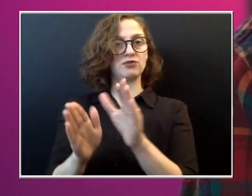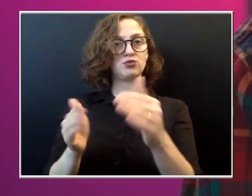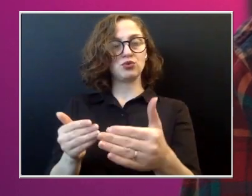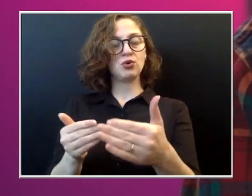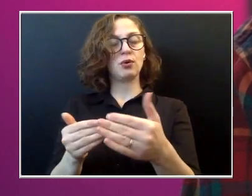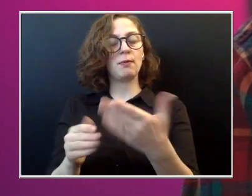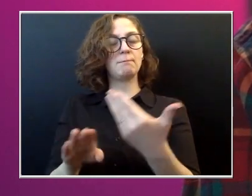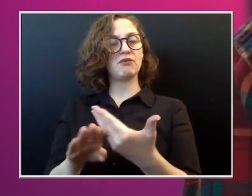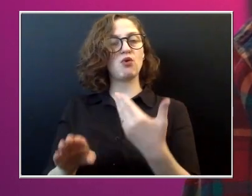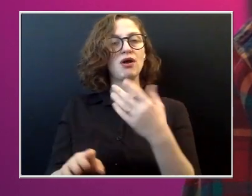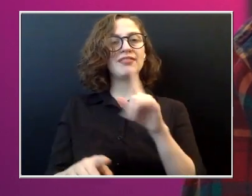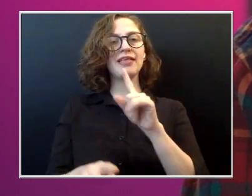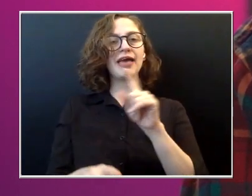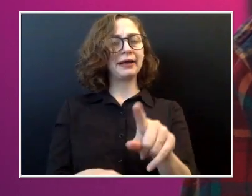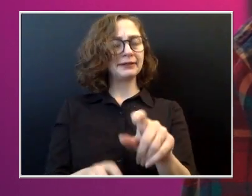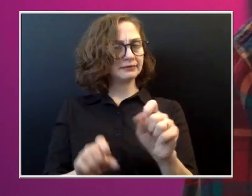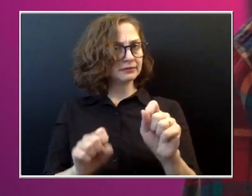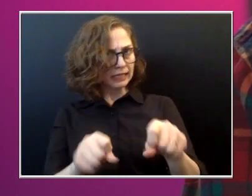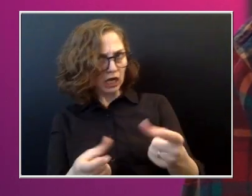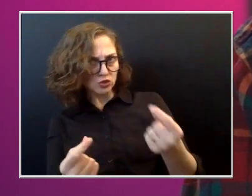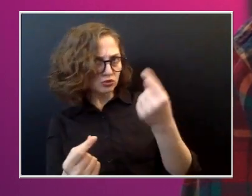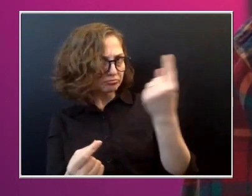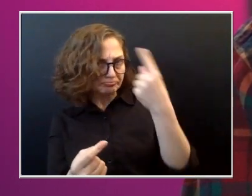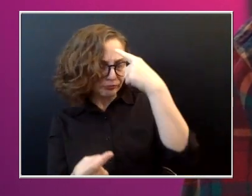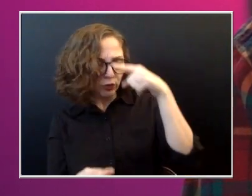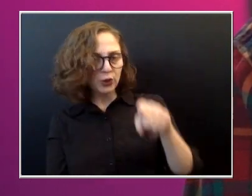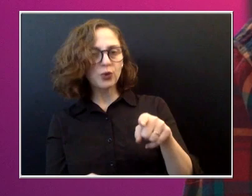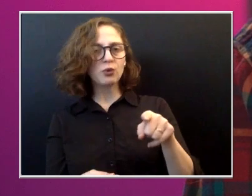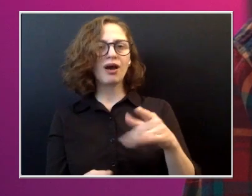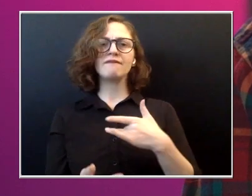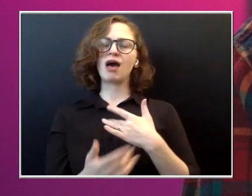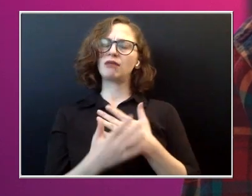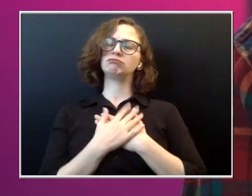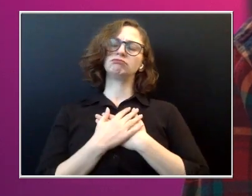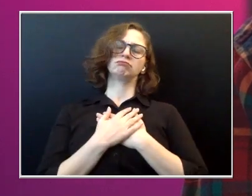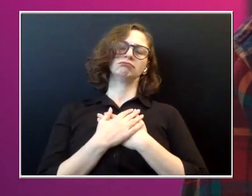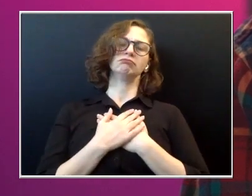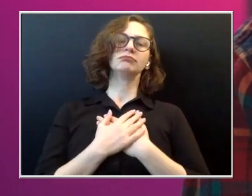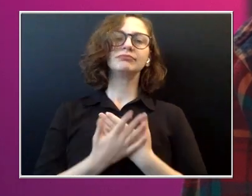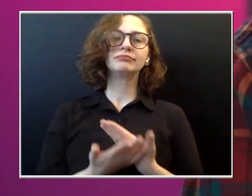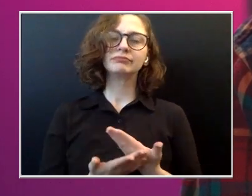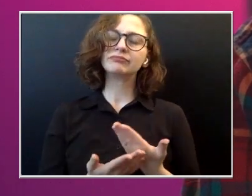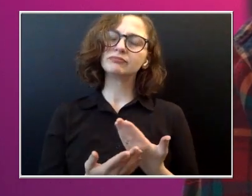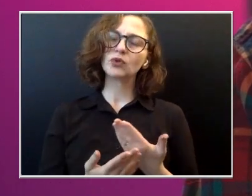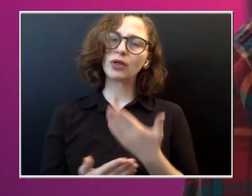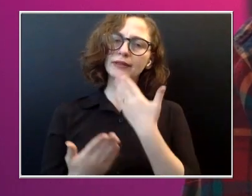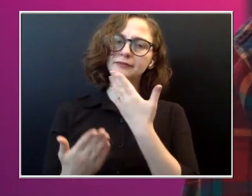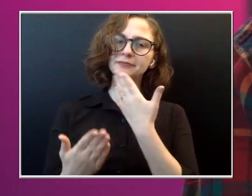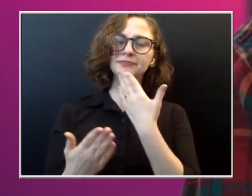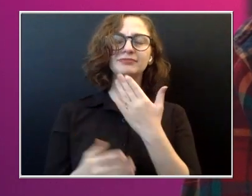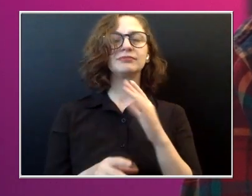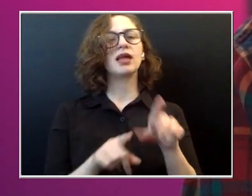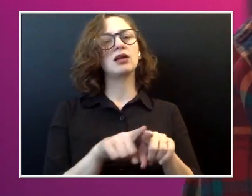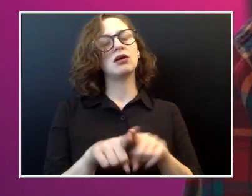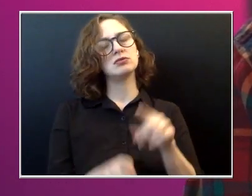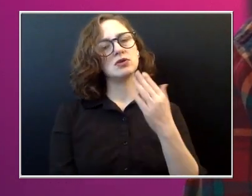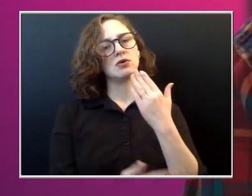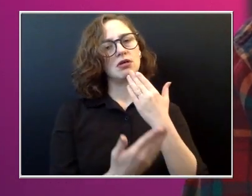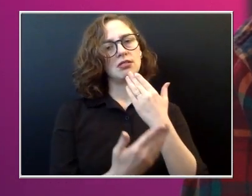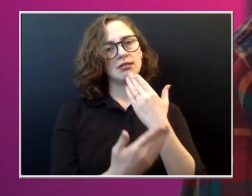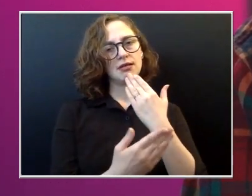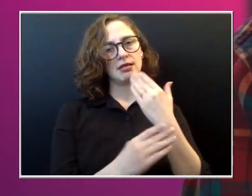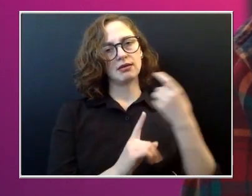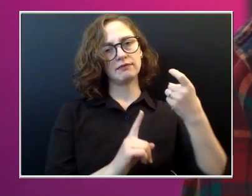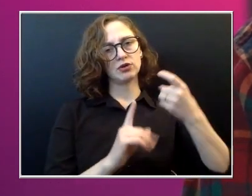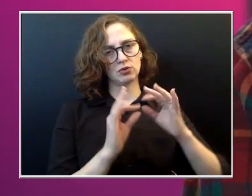so much appreciated that. And I also want to thank the donor family, which is a very important part of